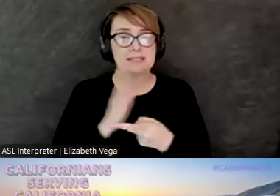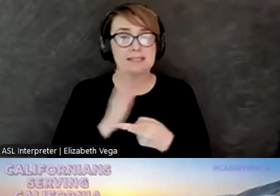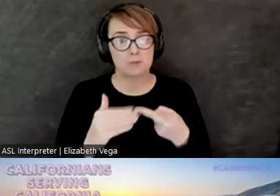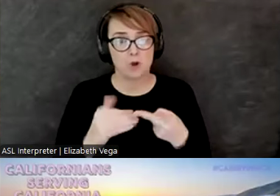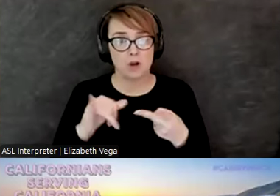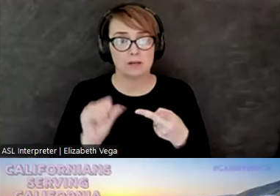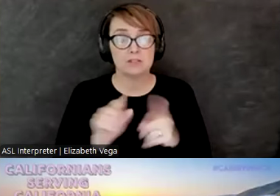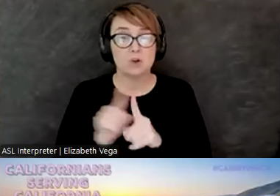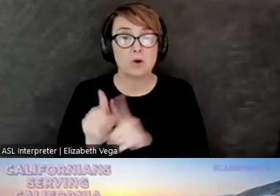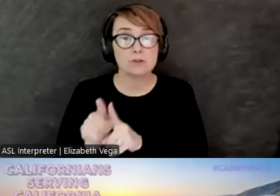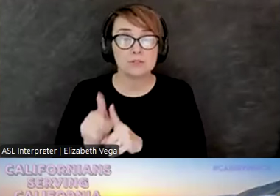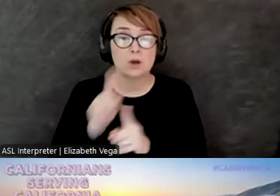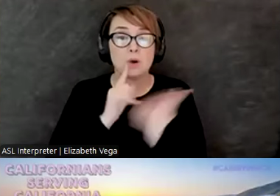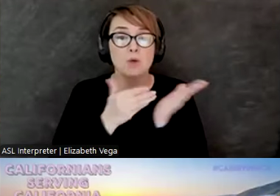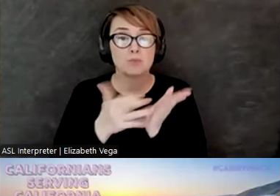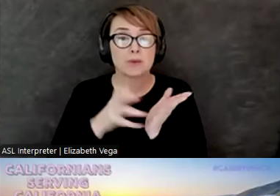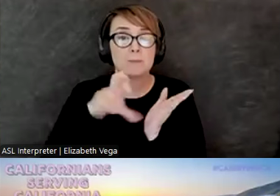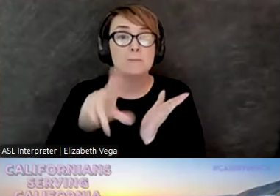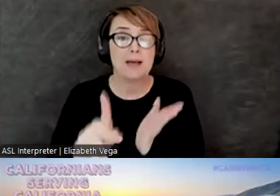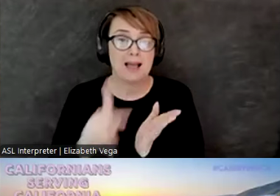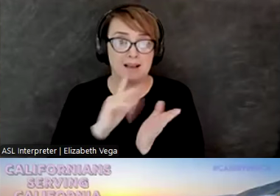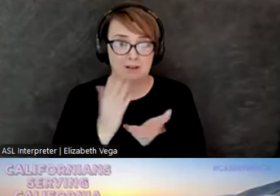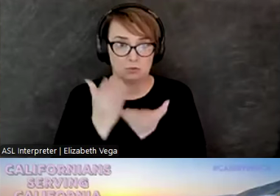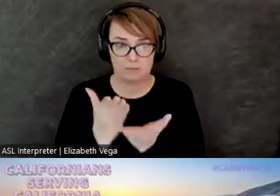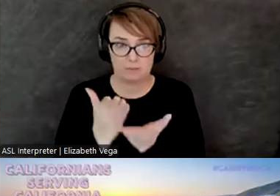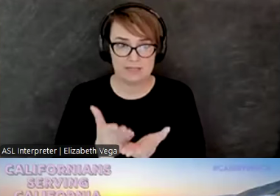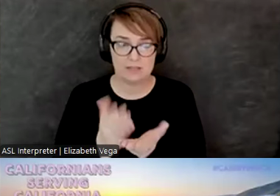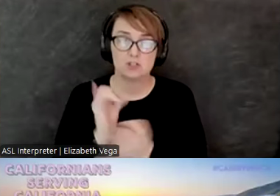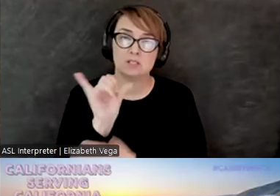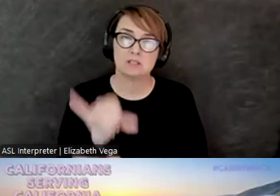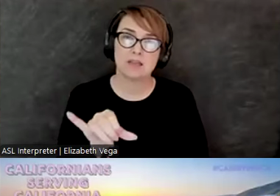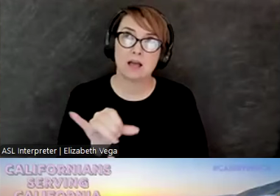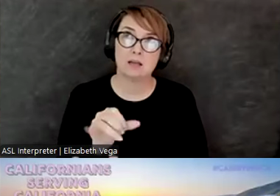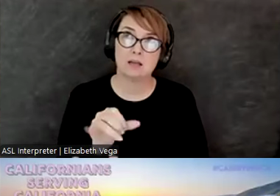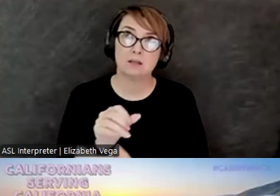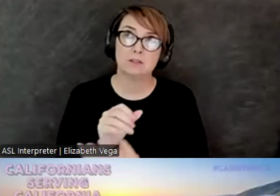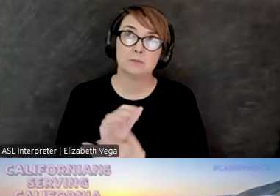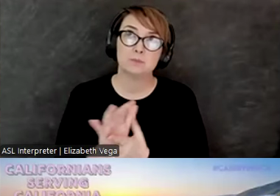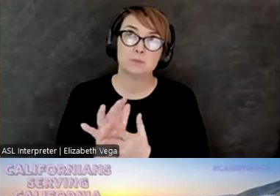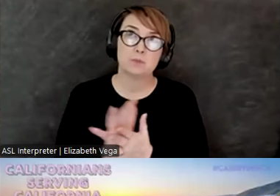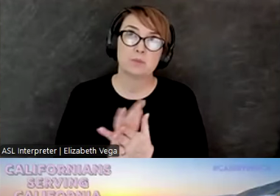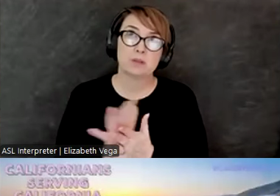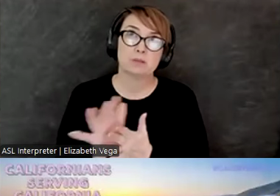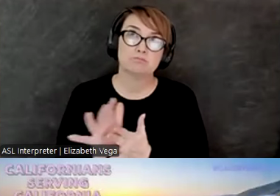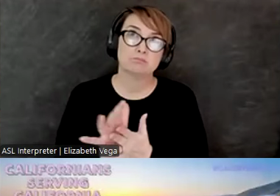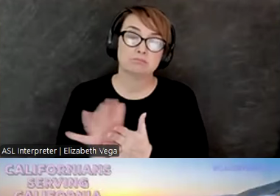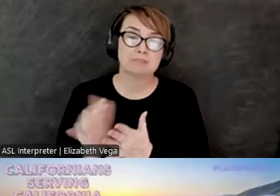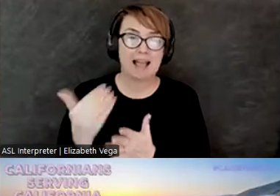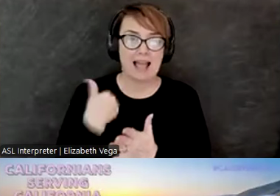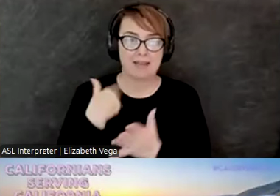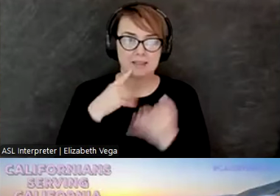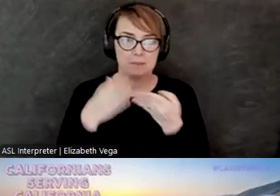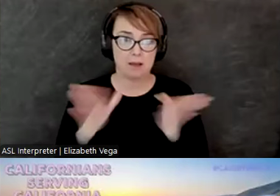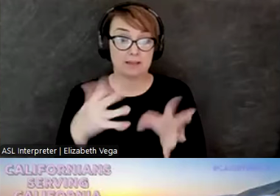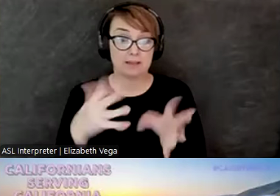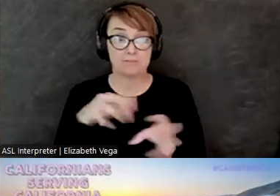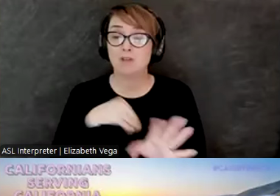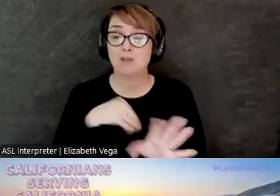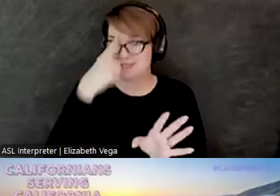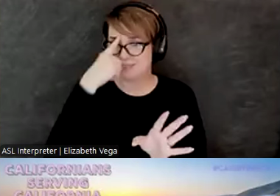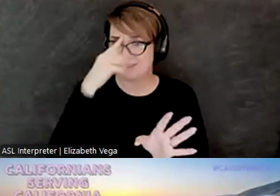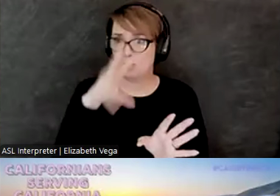also bringing back recommendations, which having the public involved, I think, would be helpful because